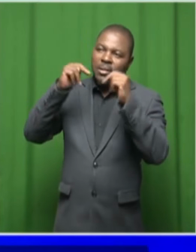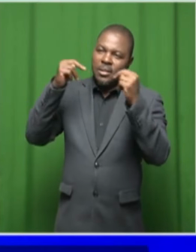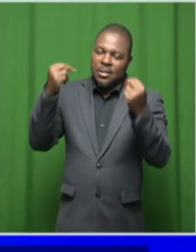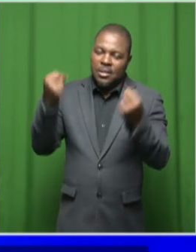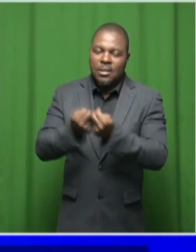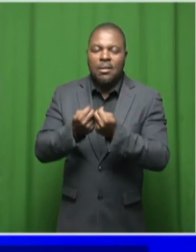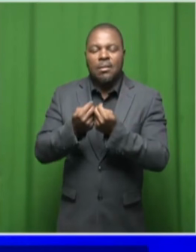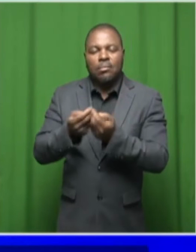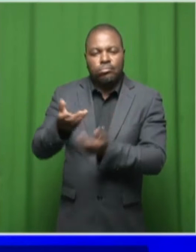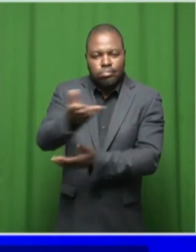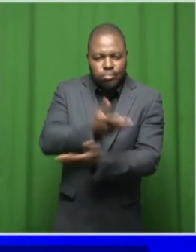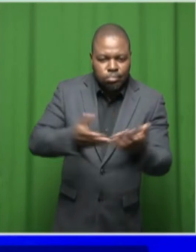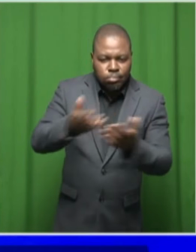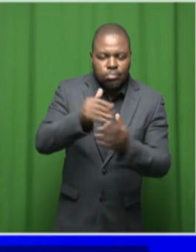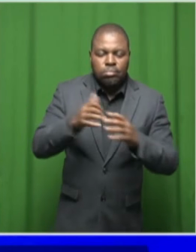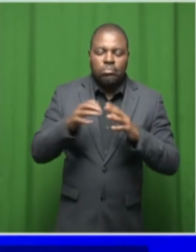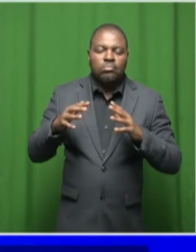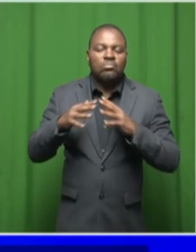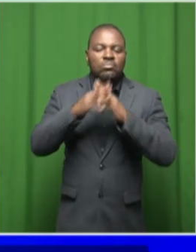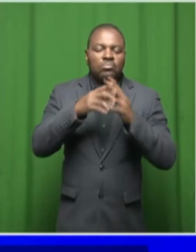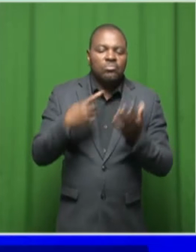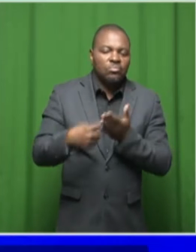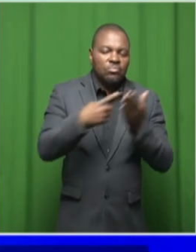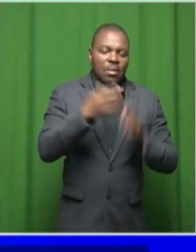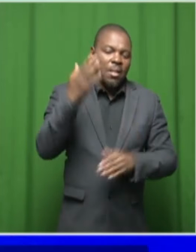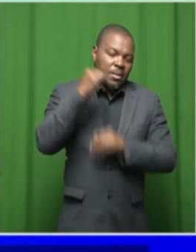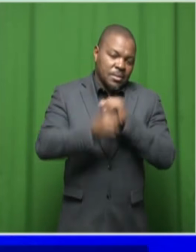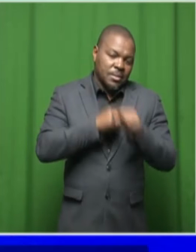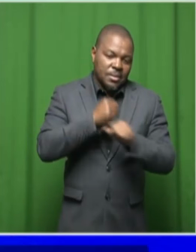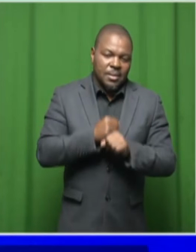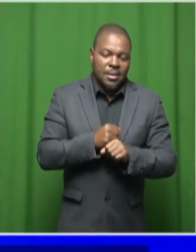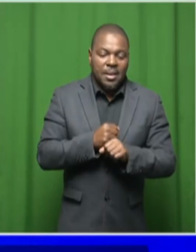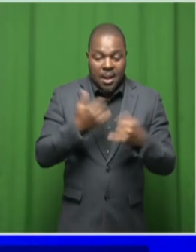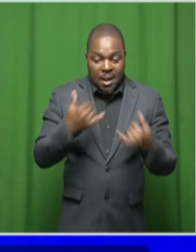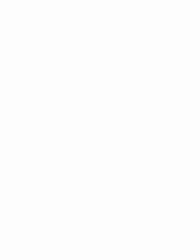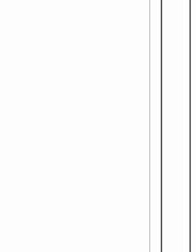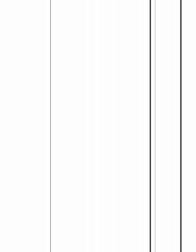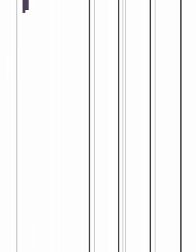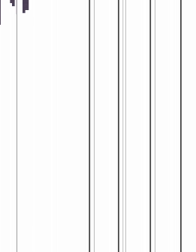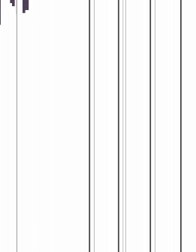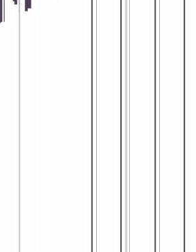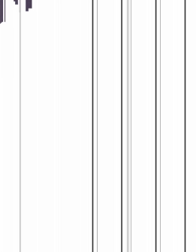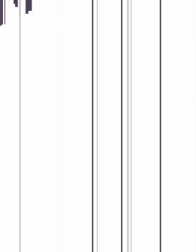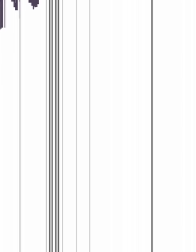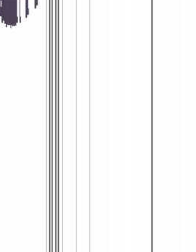on coalition governments that was held last year, and of course, where we find ourselves right now.